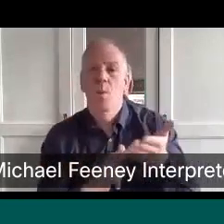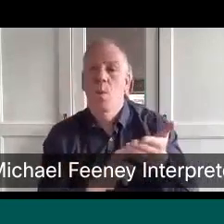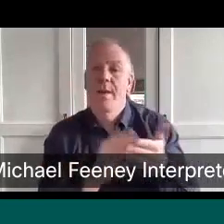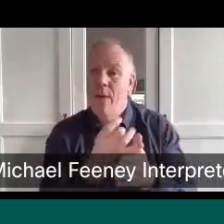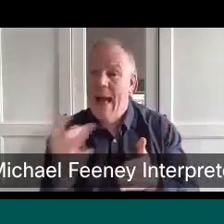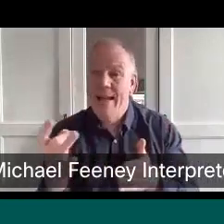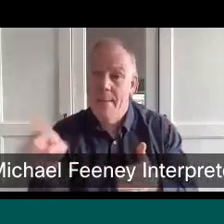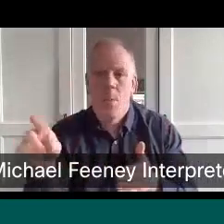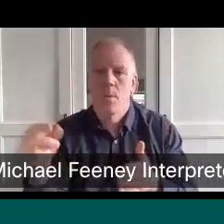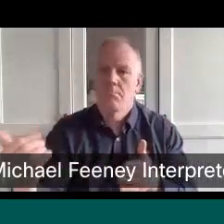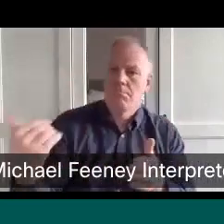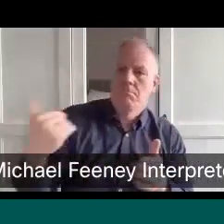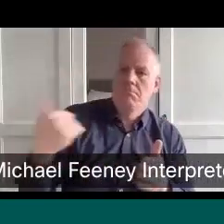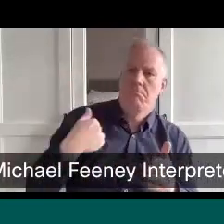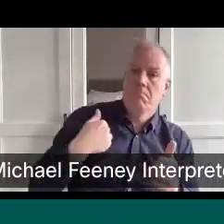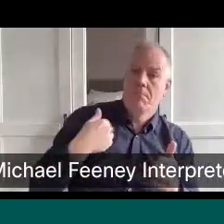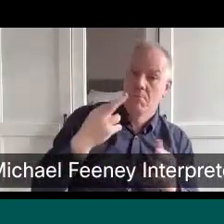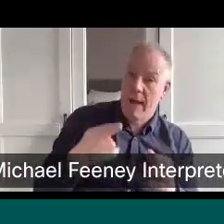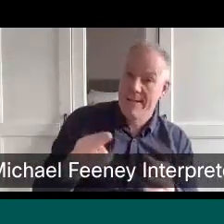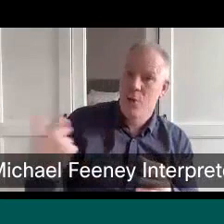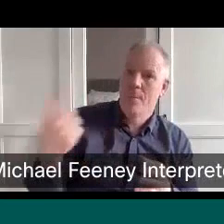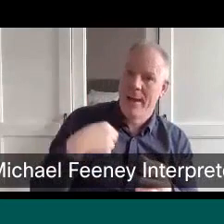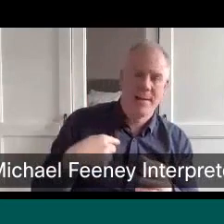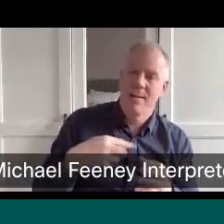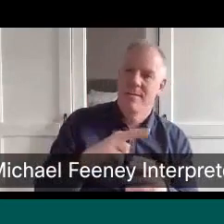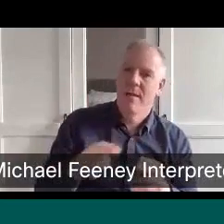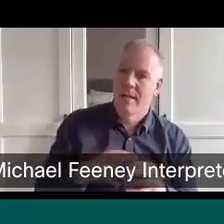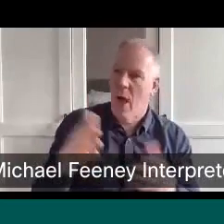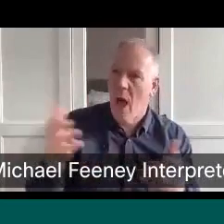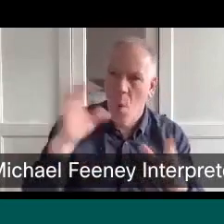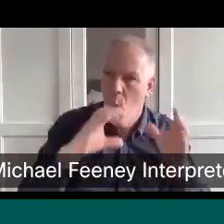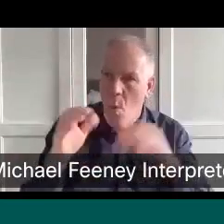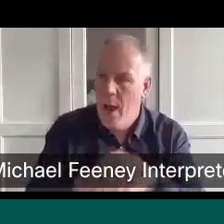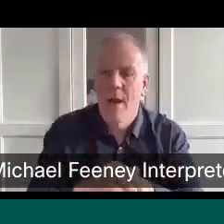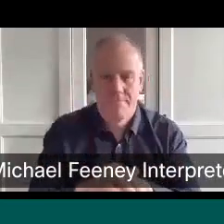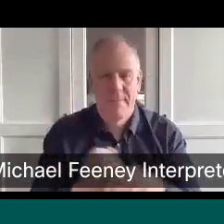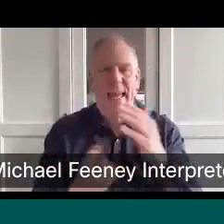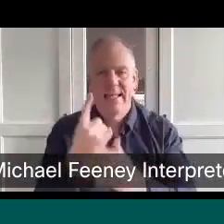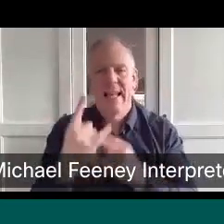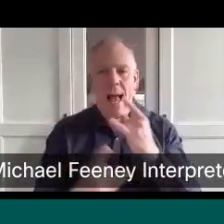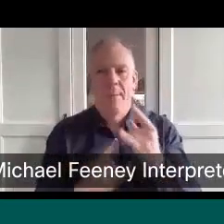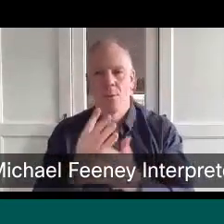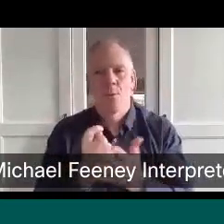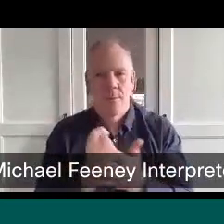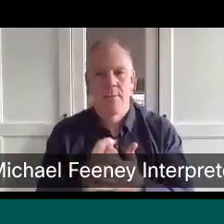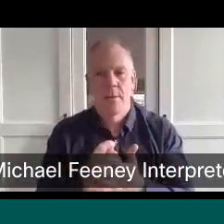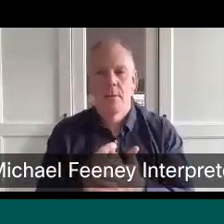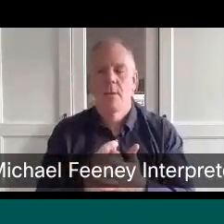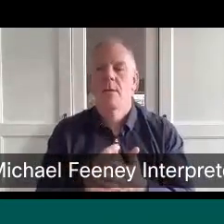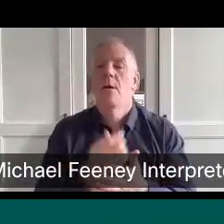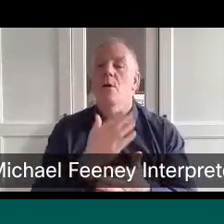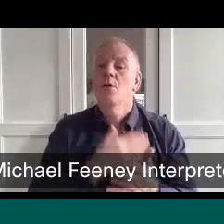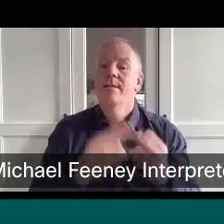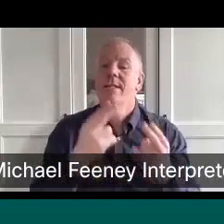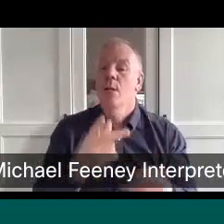they'll come to you, isn't that right, ladies? So when an incident of this category has occurred, so I really want to talk about the